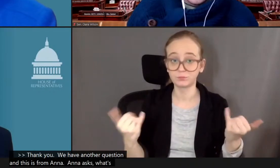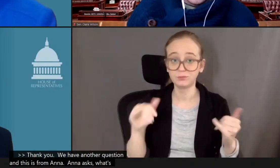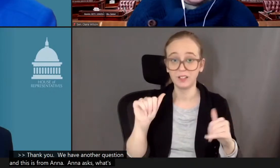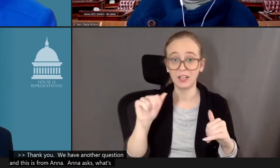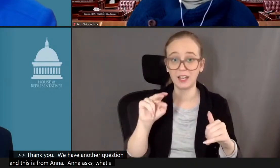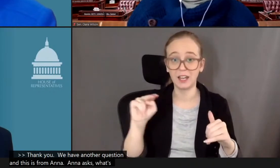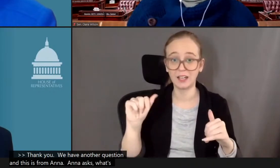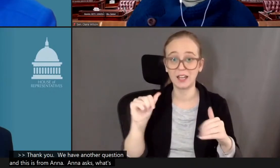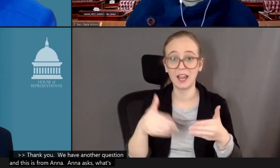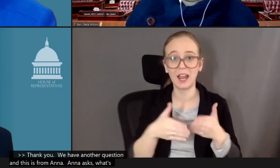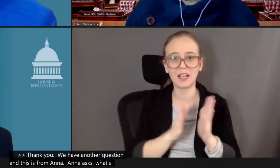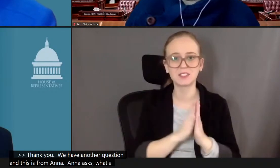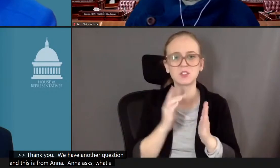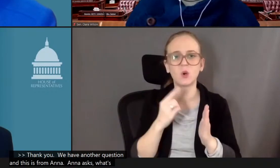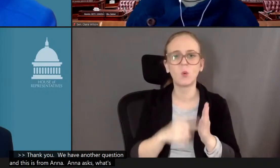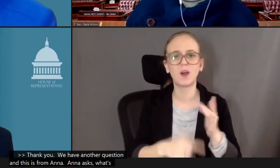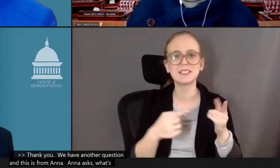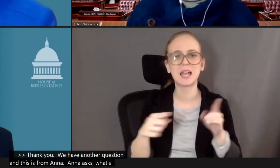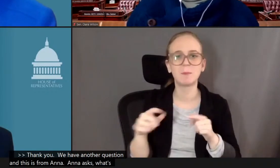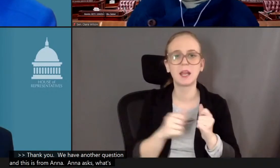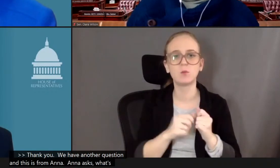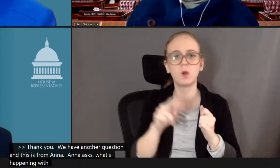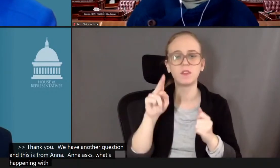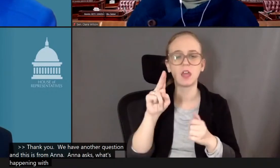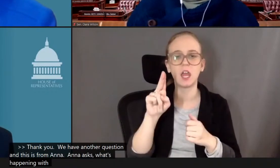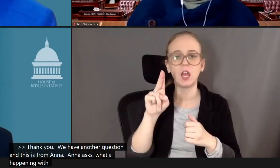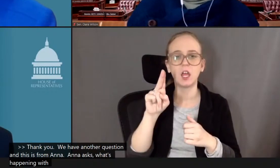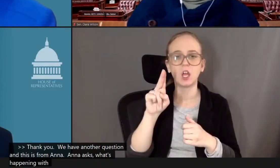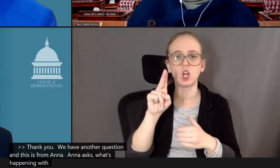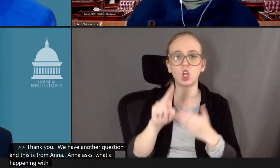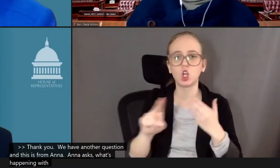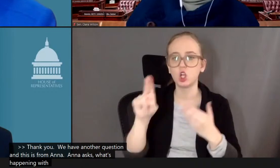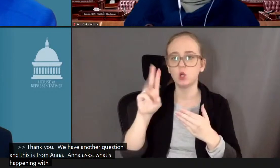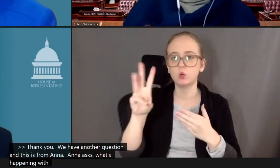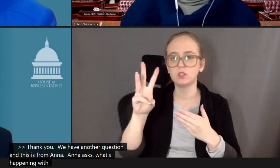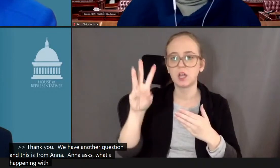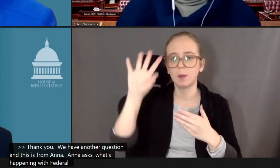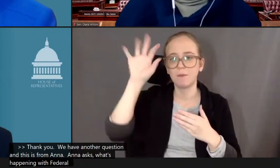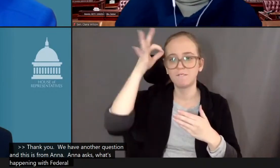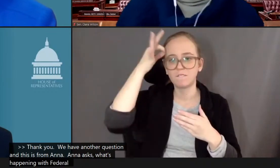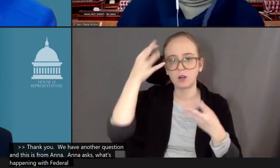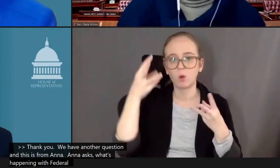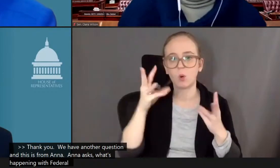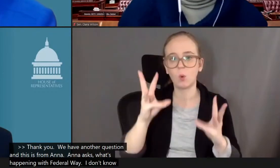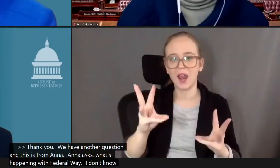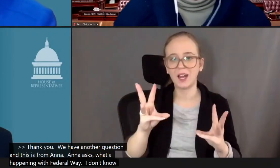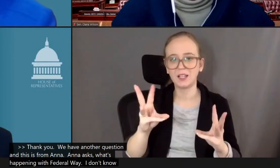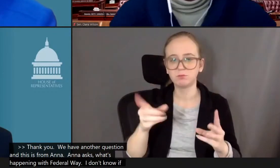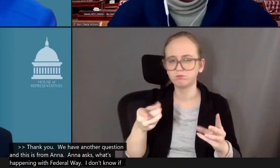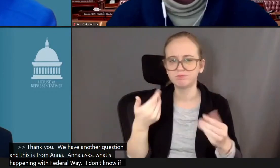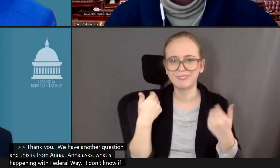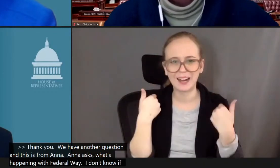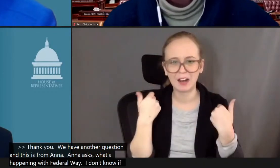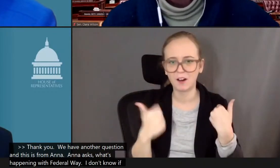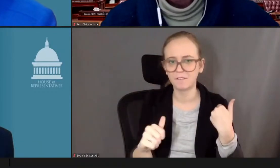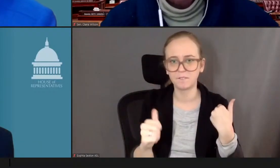Way? I don't know if anyone has some insight and wants to share.